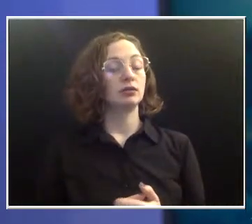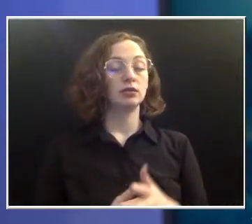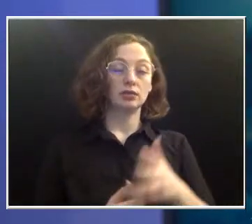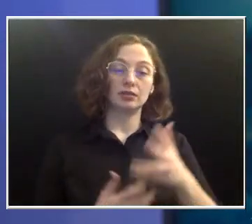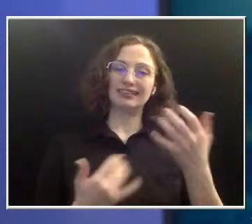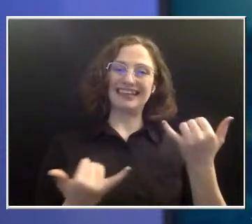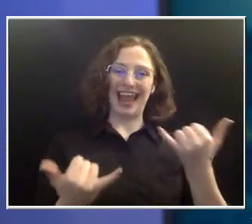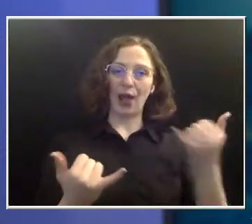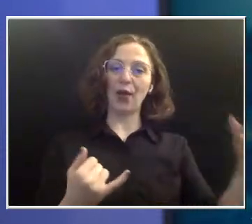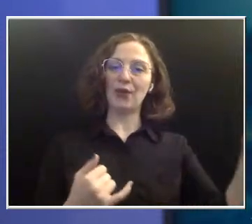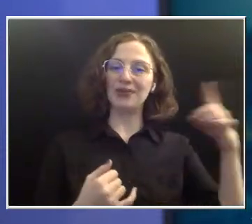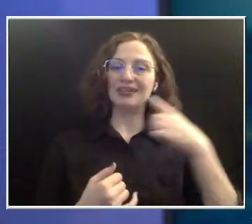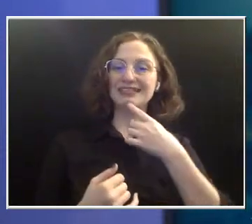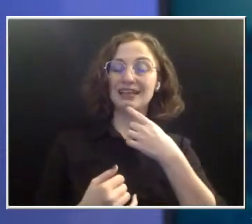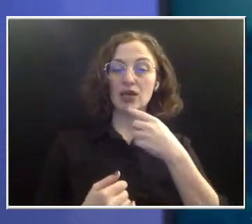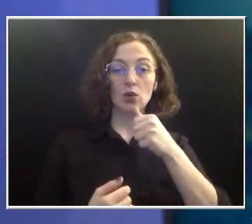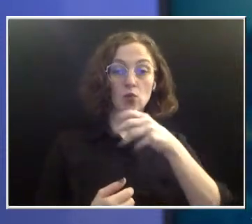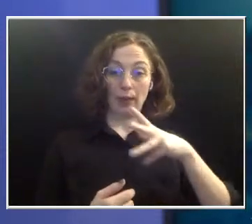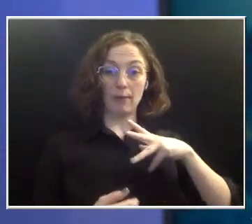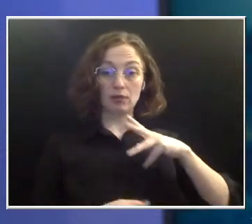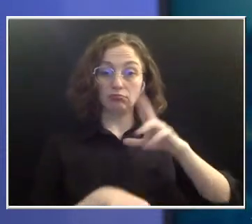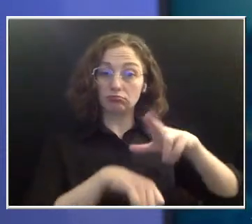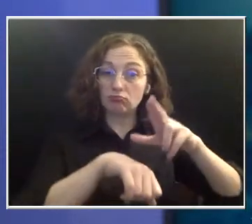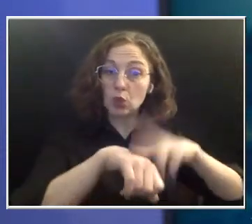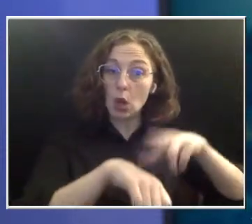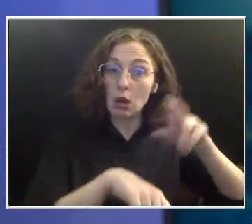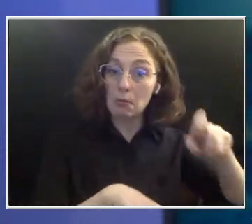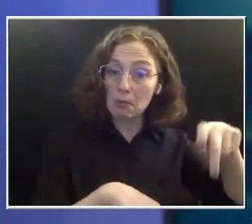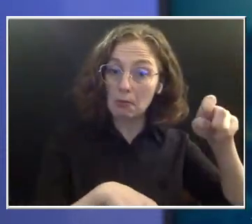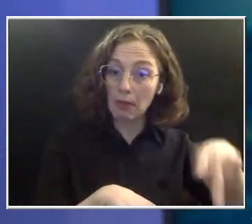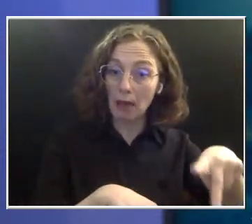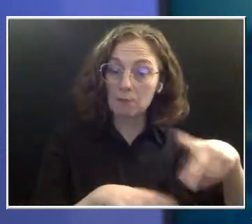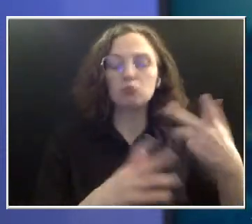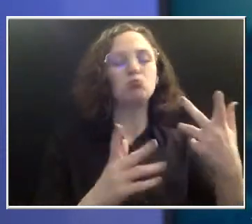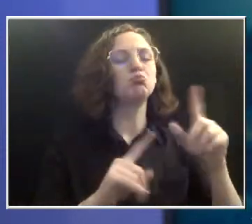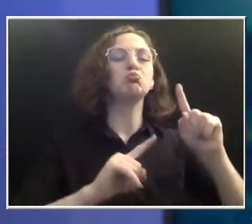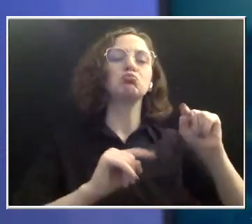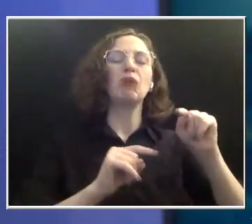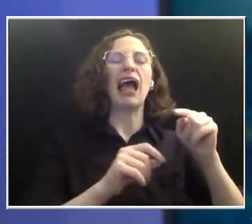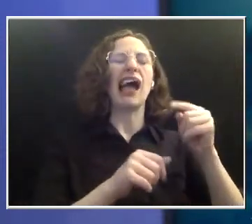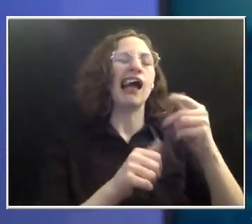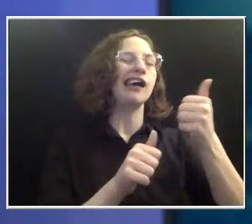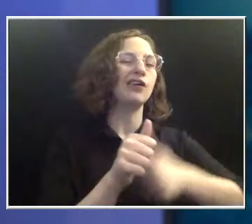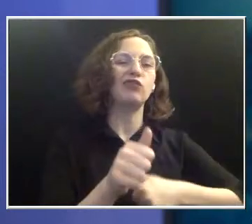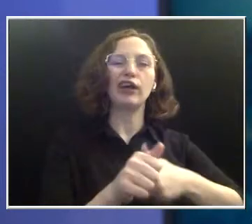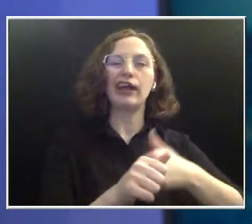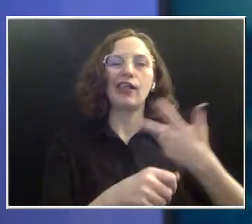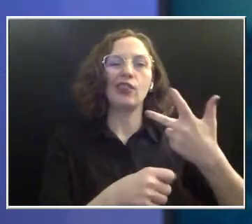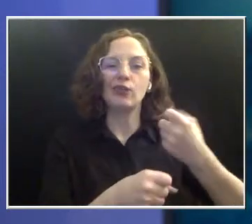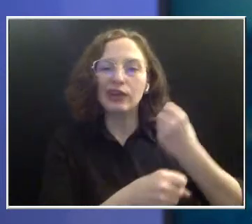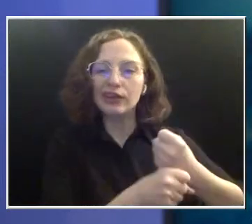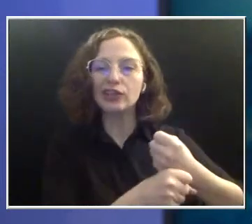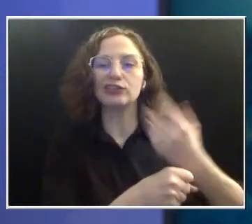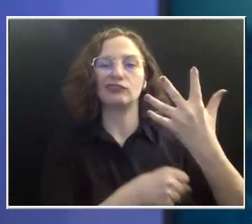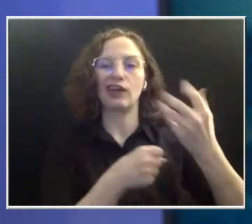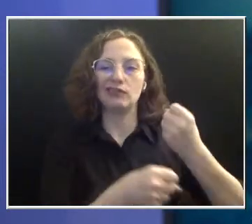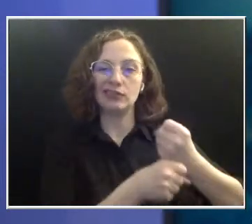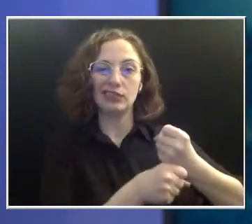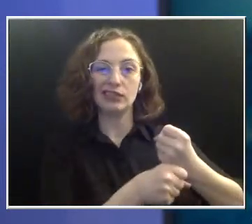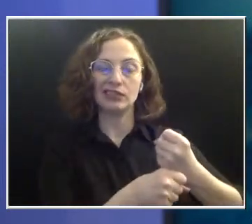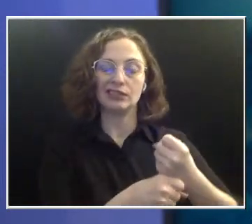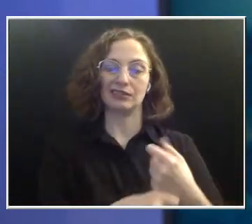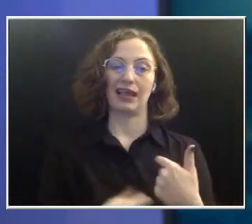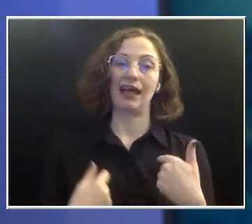5 years, depending on what your previous tests were. So you should always be going in. I'm an oncologist, so I